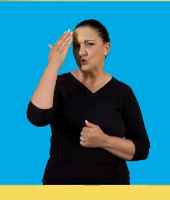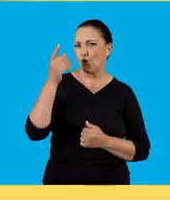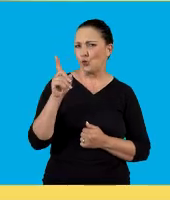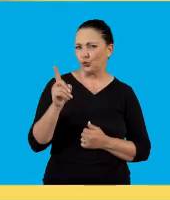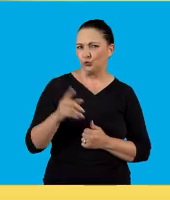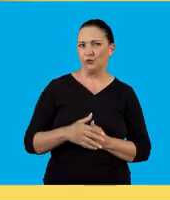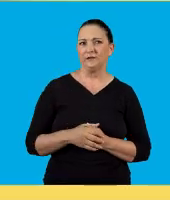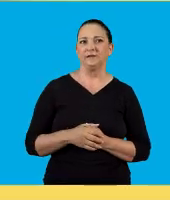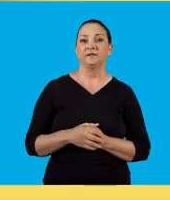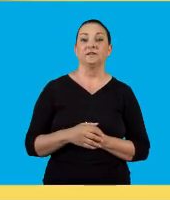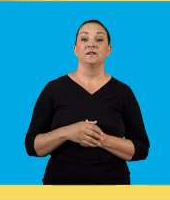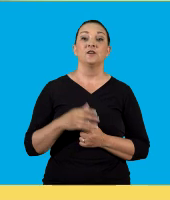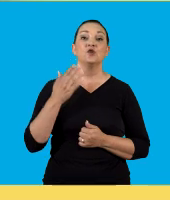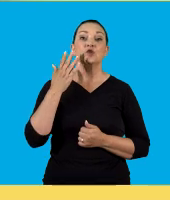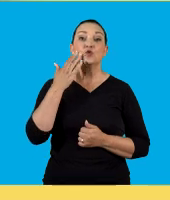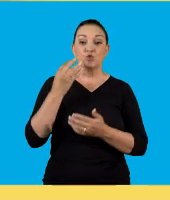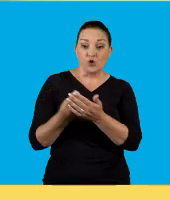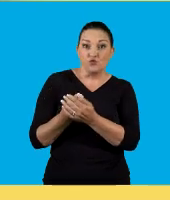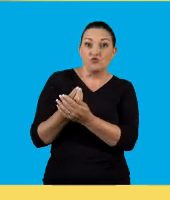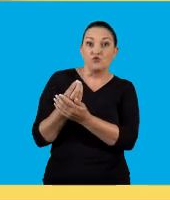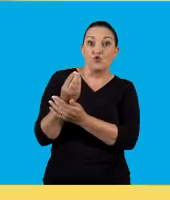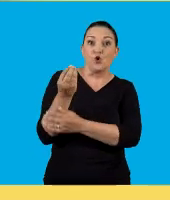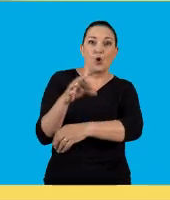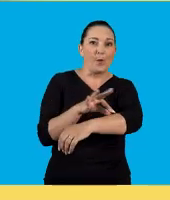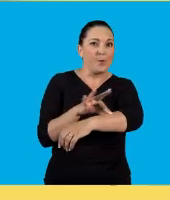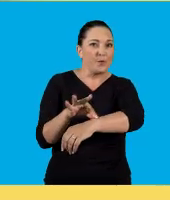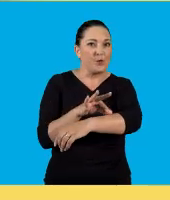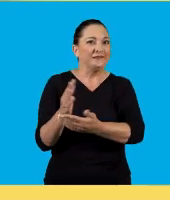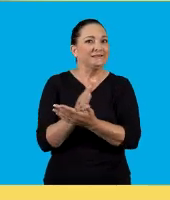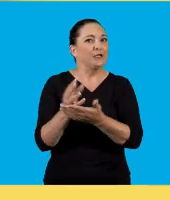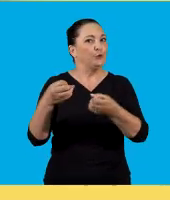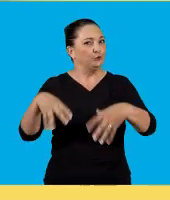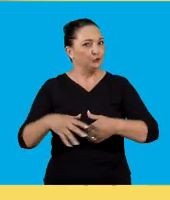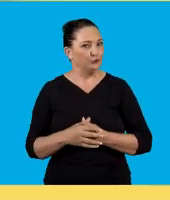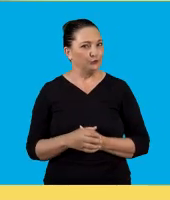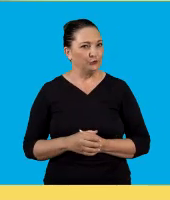Did you know that you lose some of your bones as you grow older?